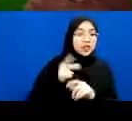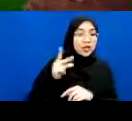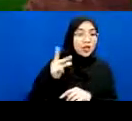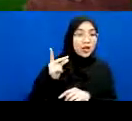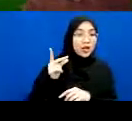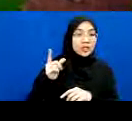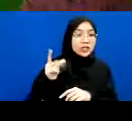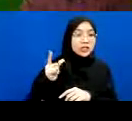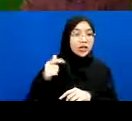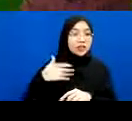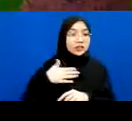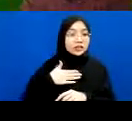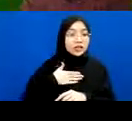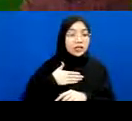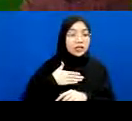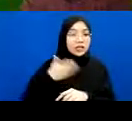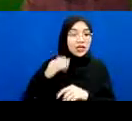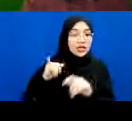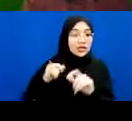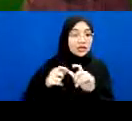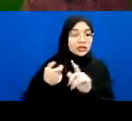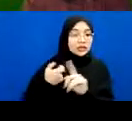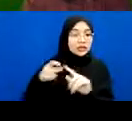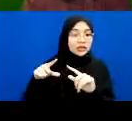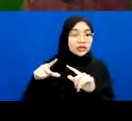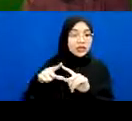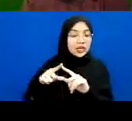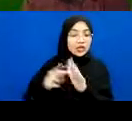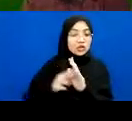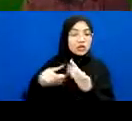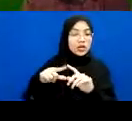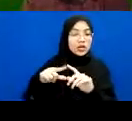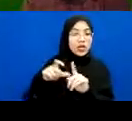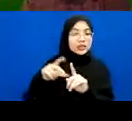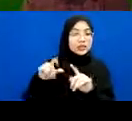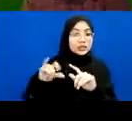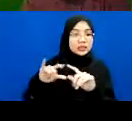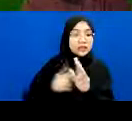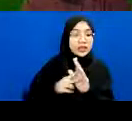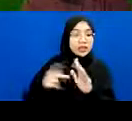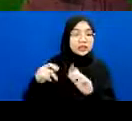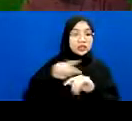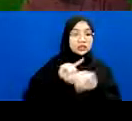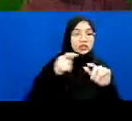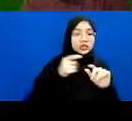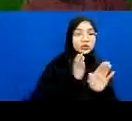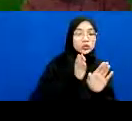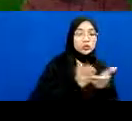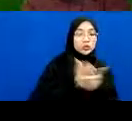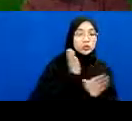Nur Andriani is a psychology graduate student at Yogyakarta National University. Vishnu Saputra,